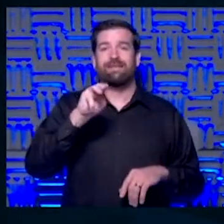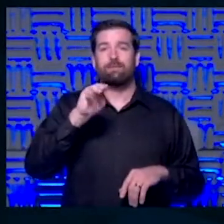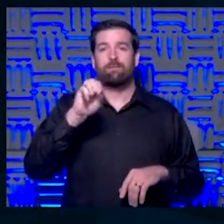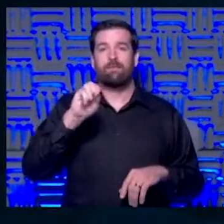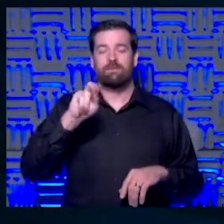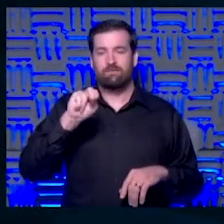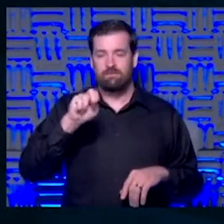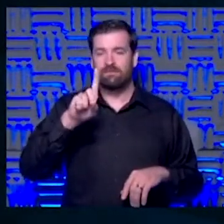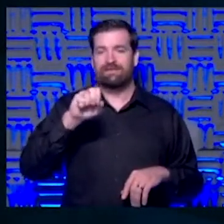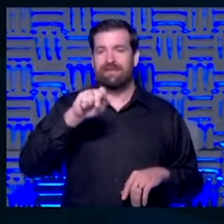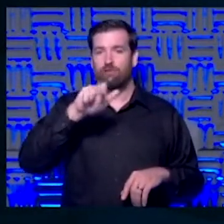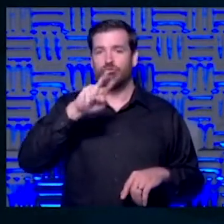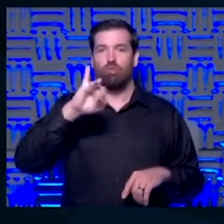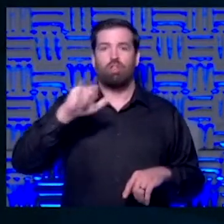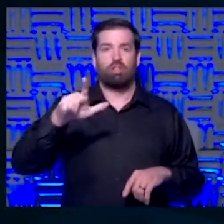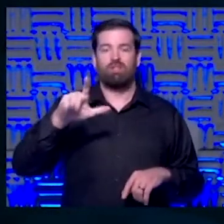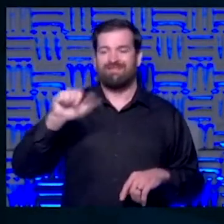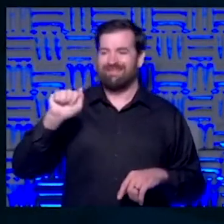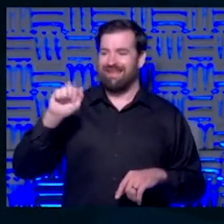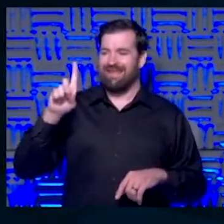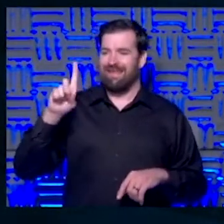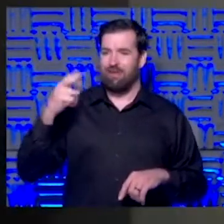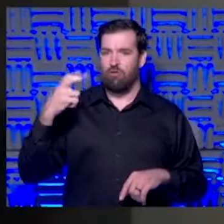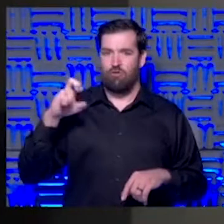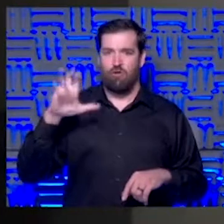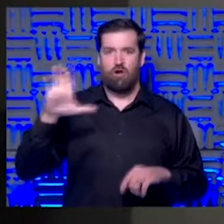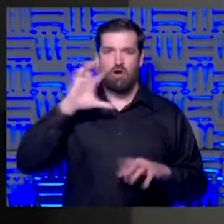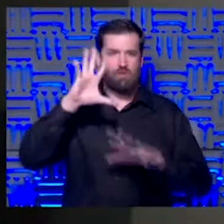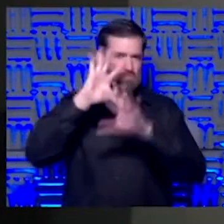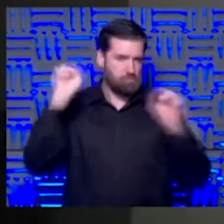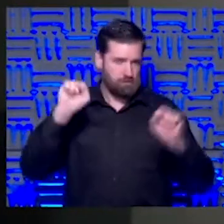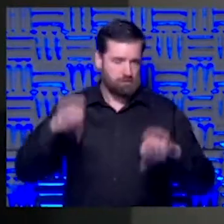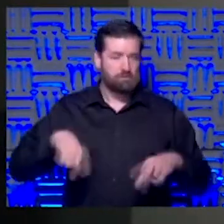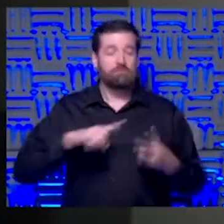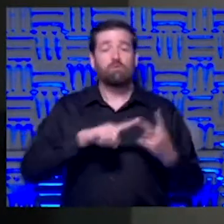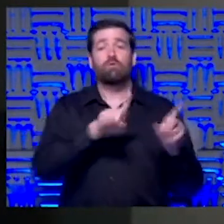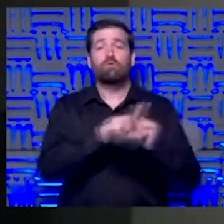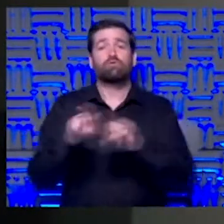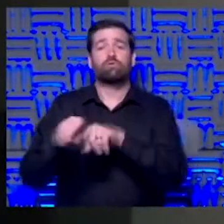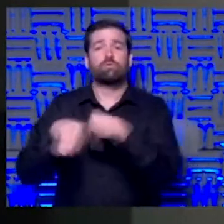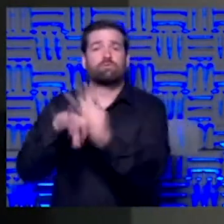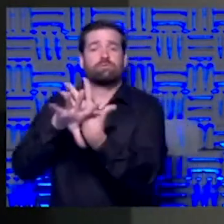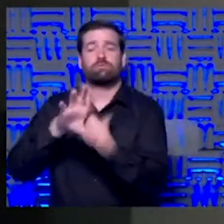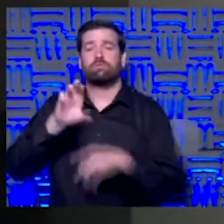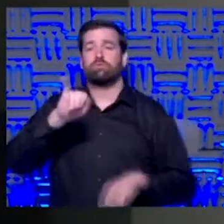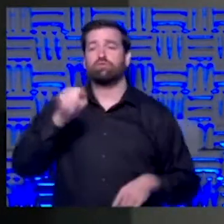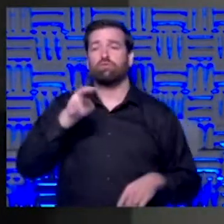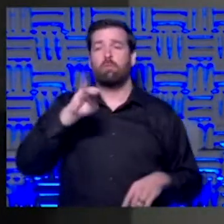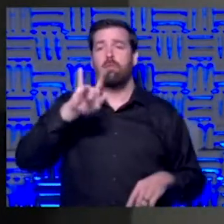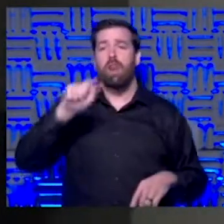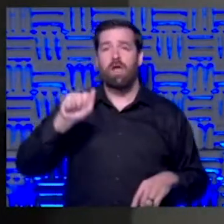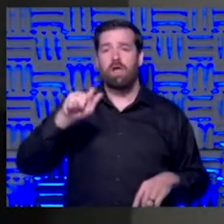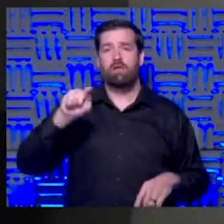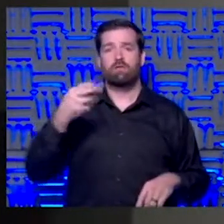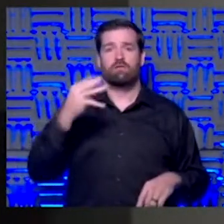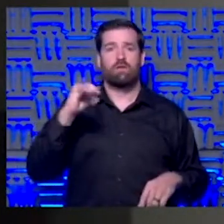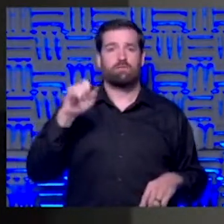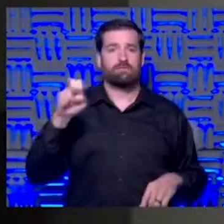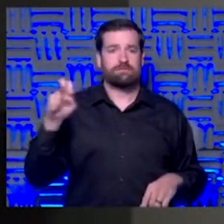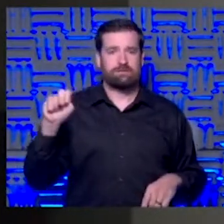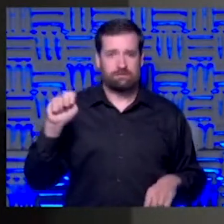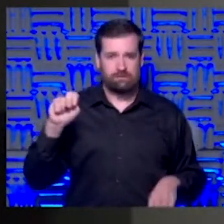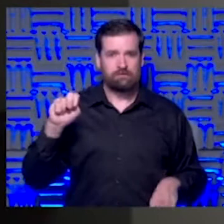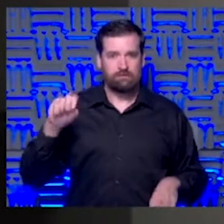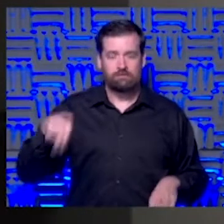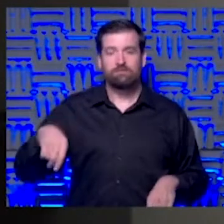of AdHoc Group Against Crime. And then joining us by Skype is Dr. Jomella Watson-Thompson. She is from KU in Lawrence.